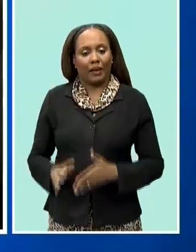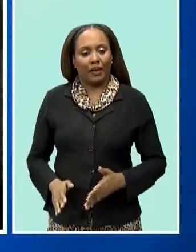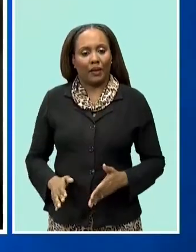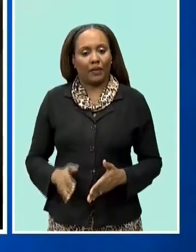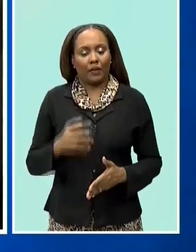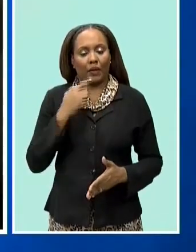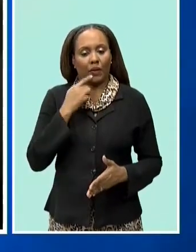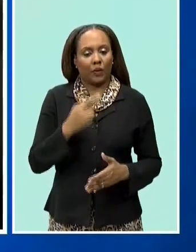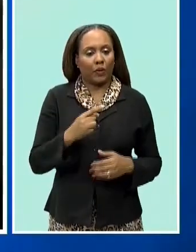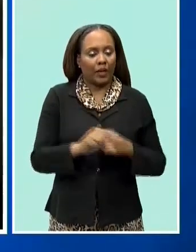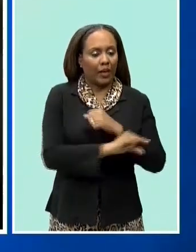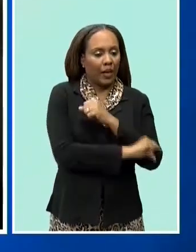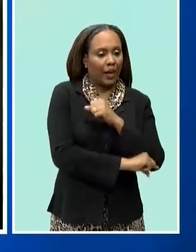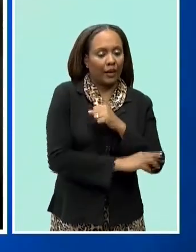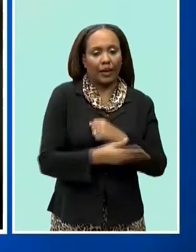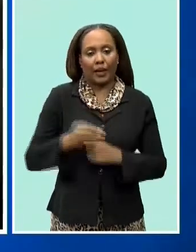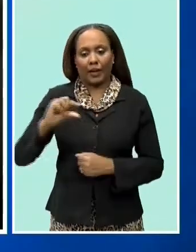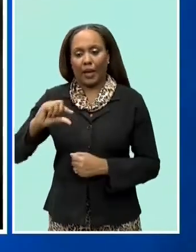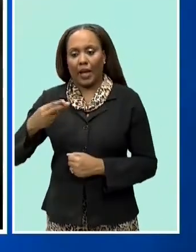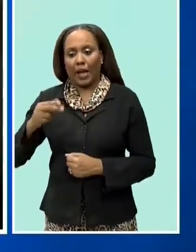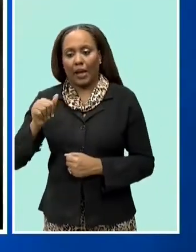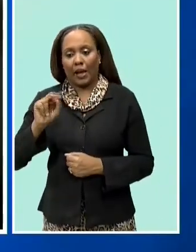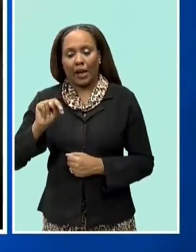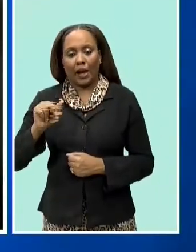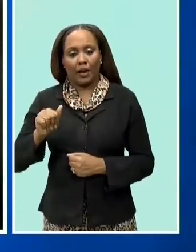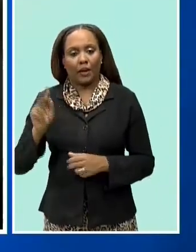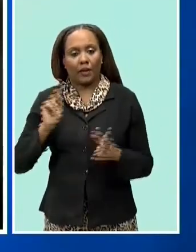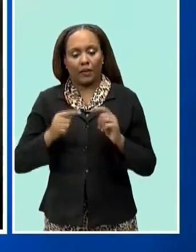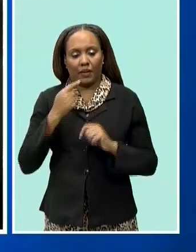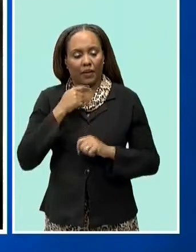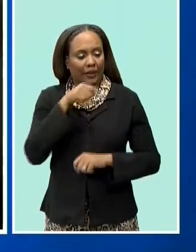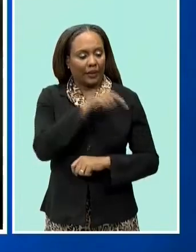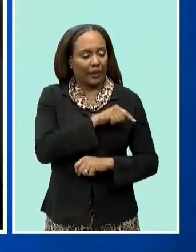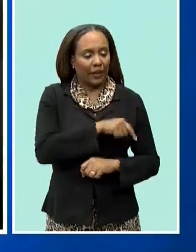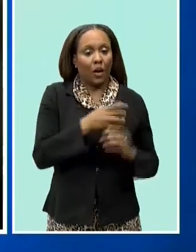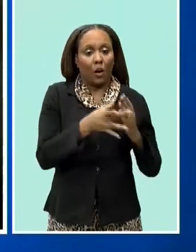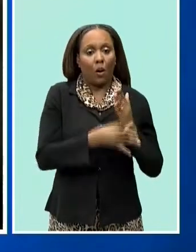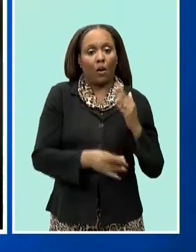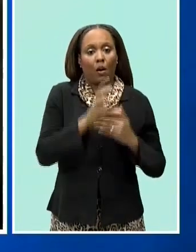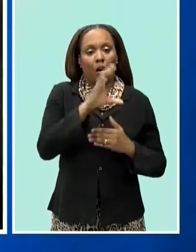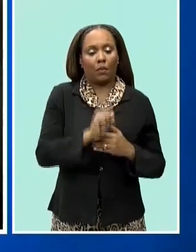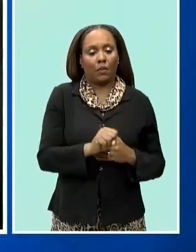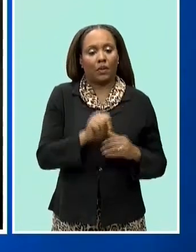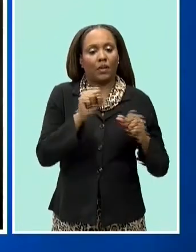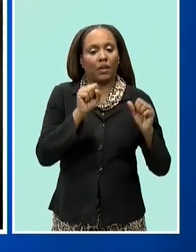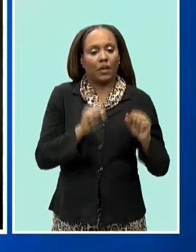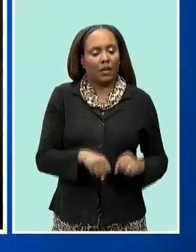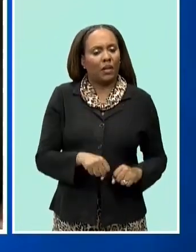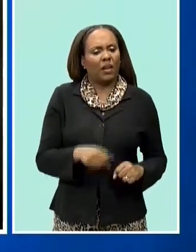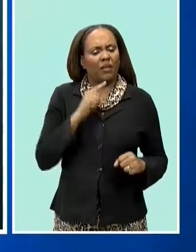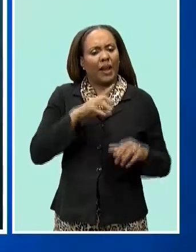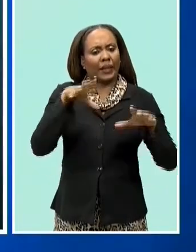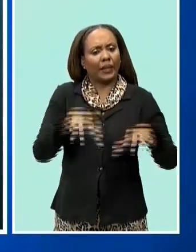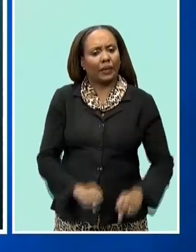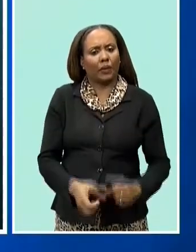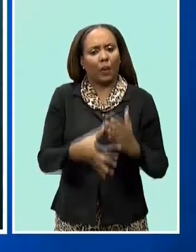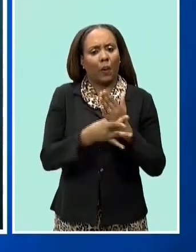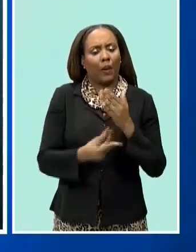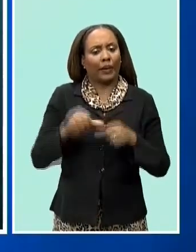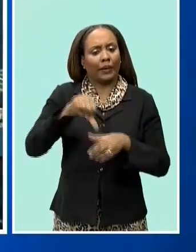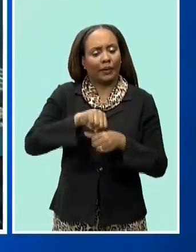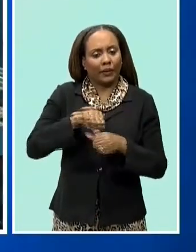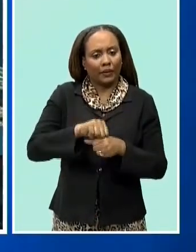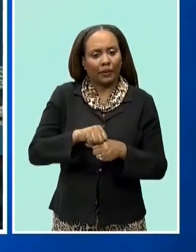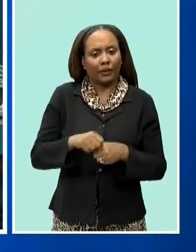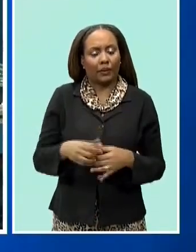the Guyanese press on Wednesday that Guyanese oil companies can pave the way for takeover of the oil and gas industry. The local